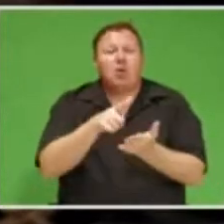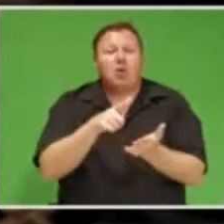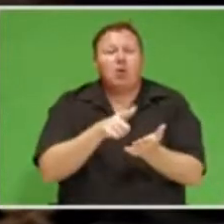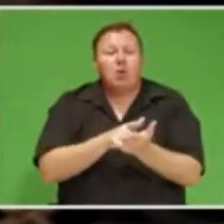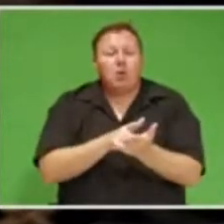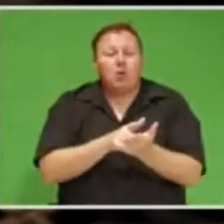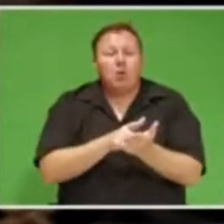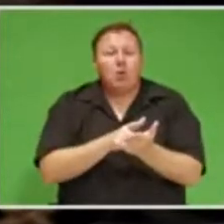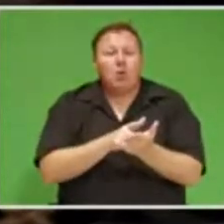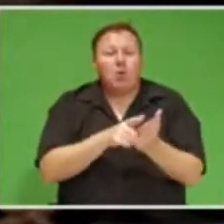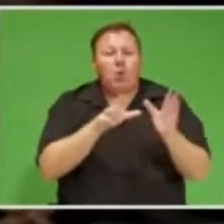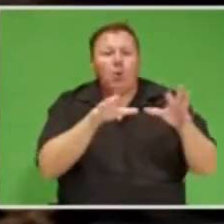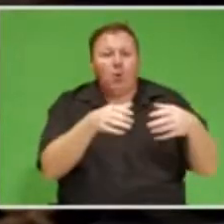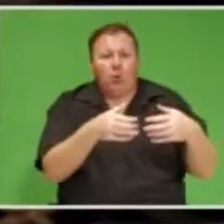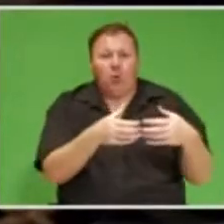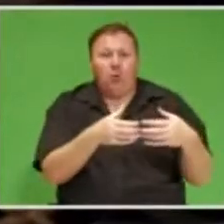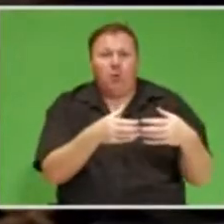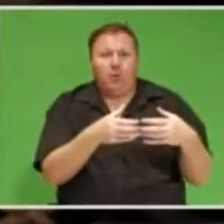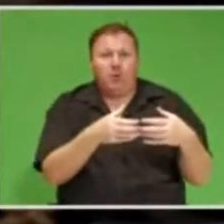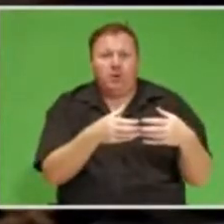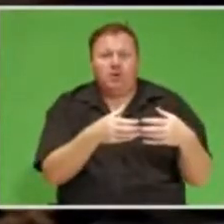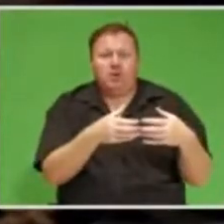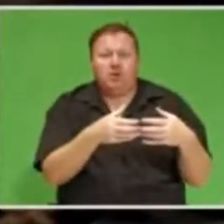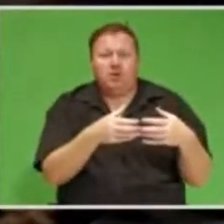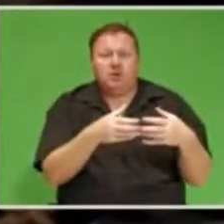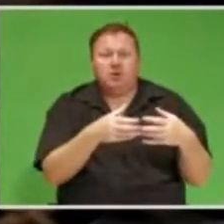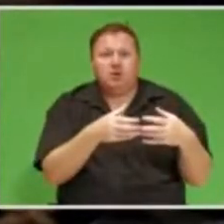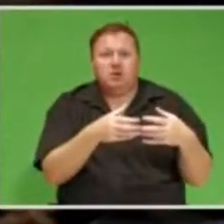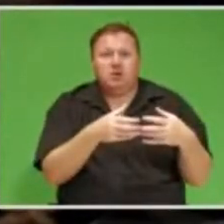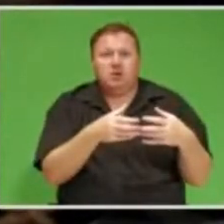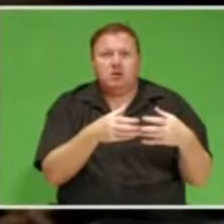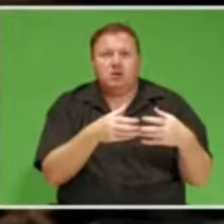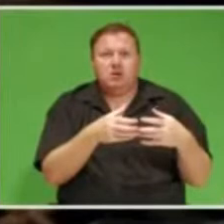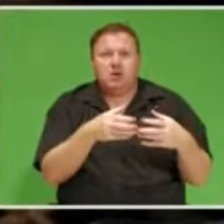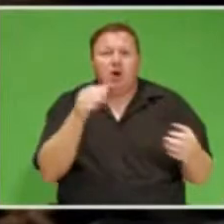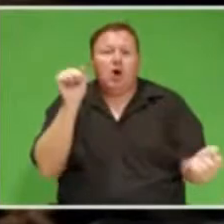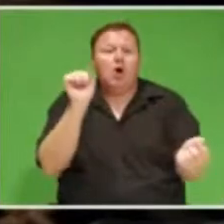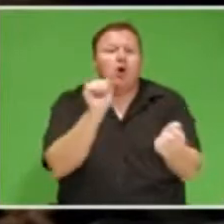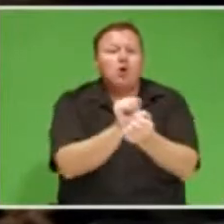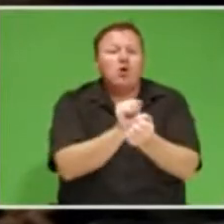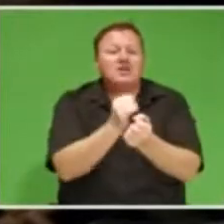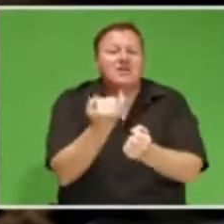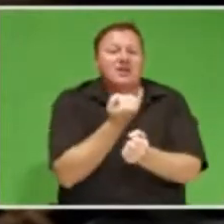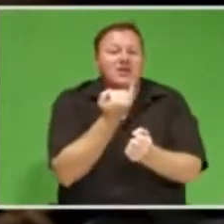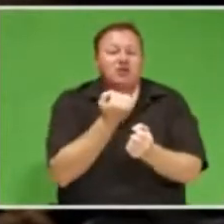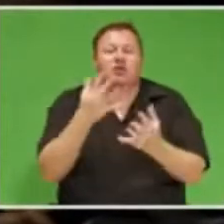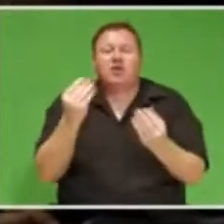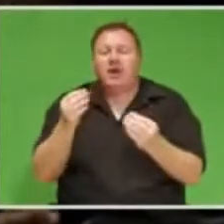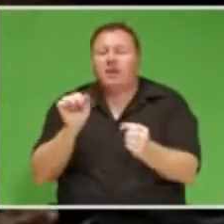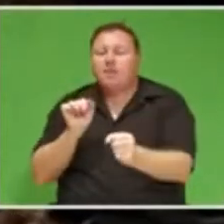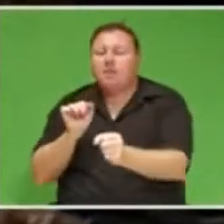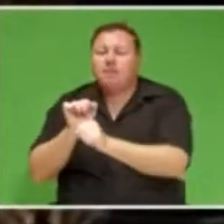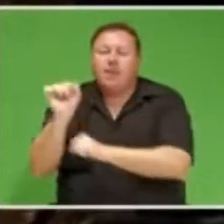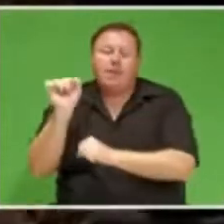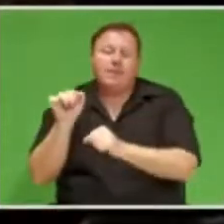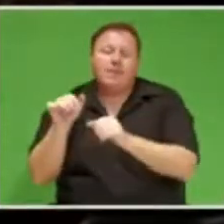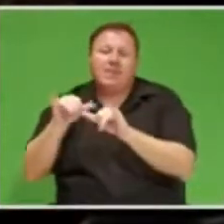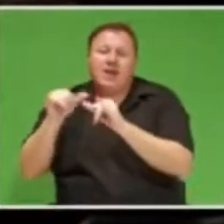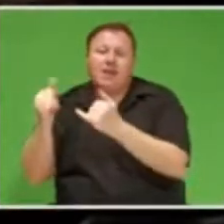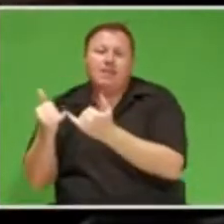individuals alleged to have been involved in state capture. The NPA, in